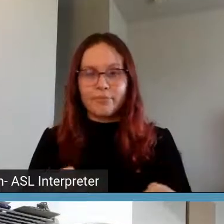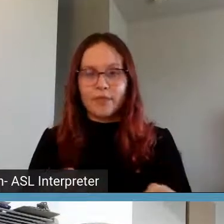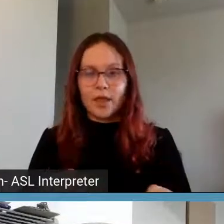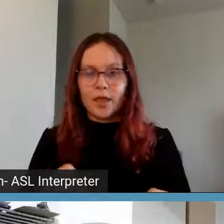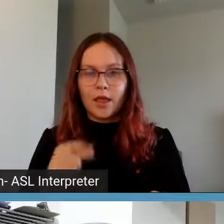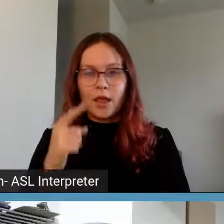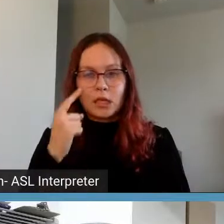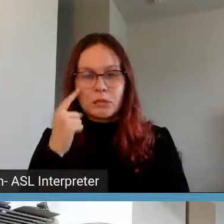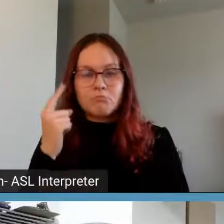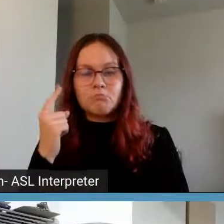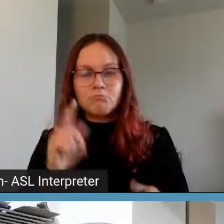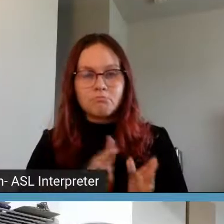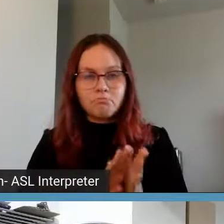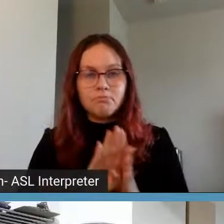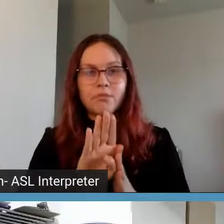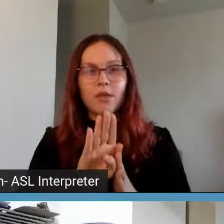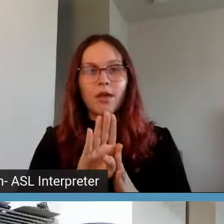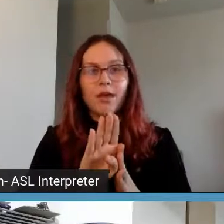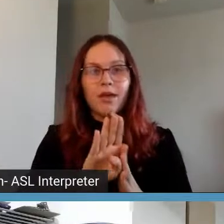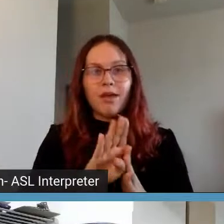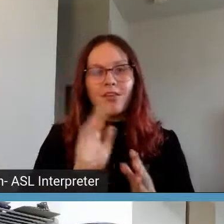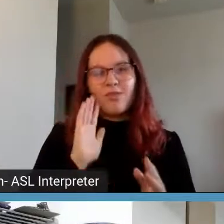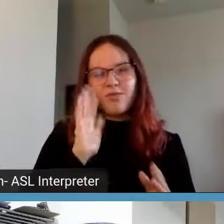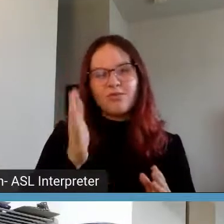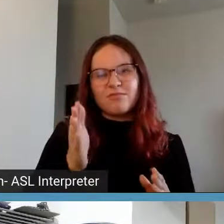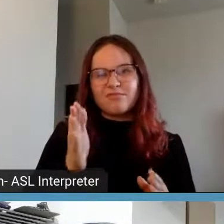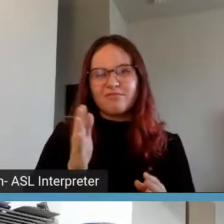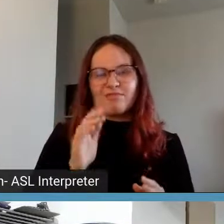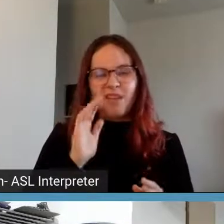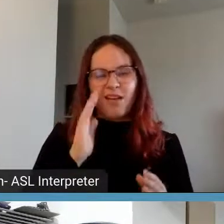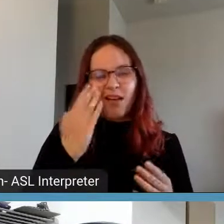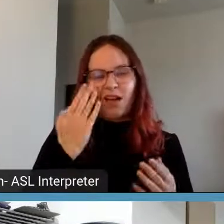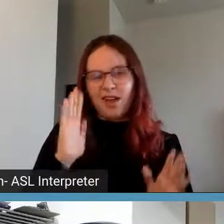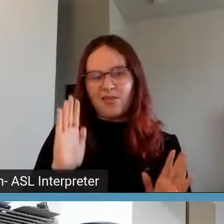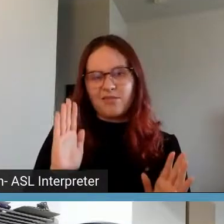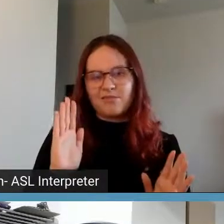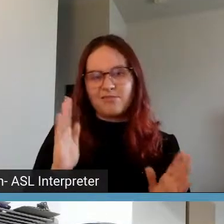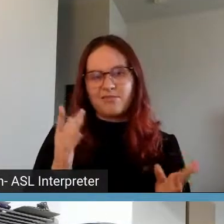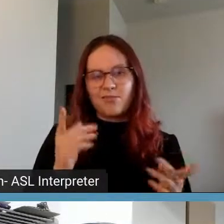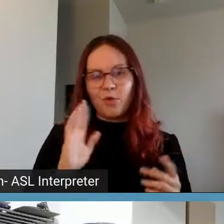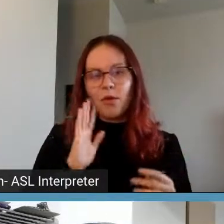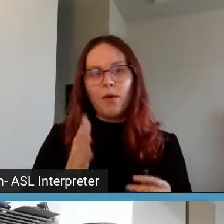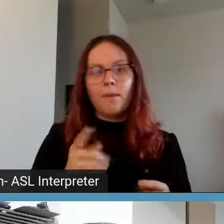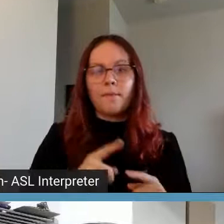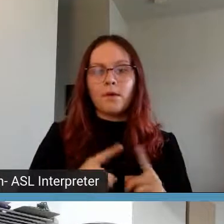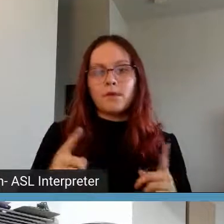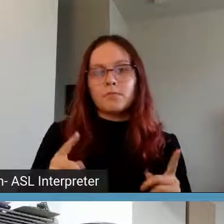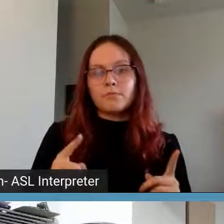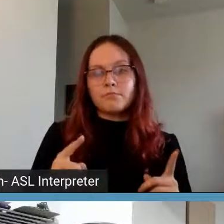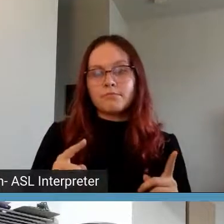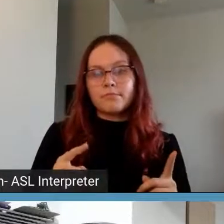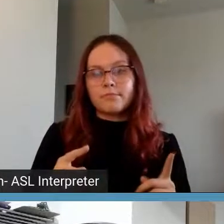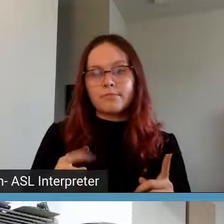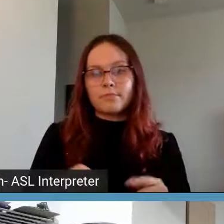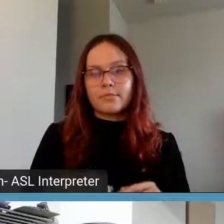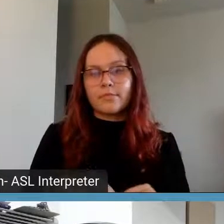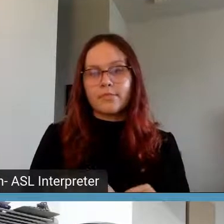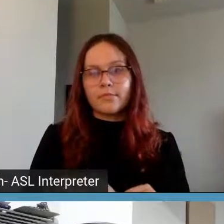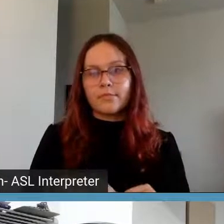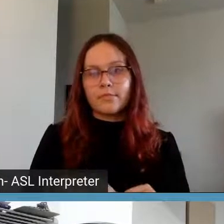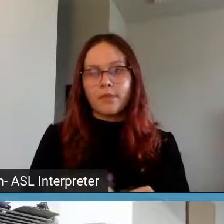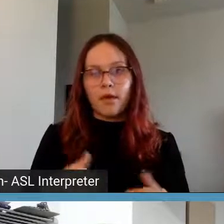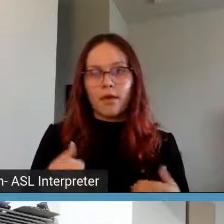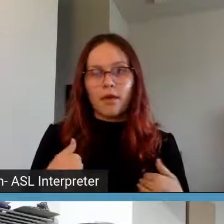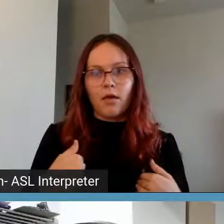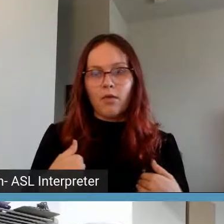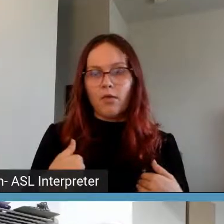case necessarily in the future. I think we were just on the pulse of something. But what is true is we reached audiences that we just